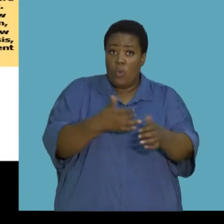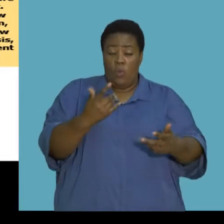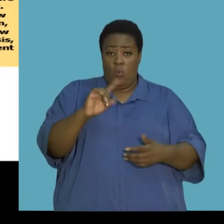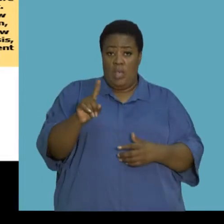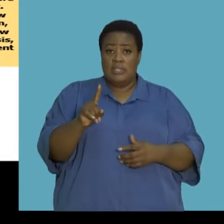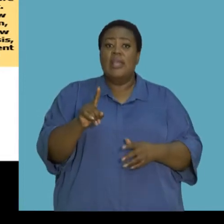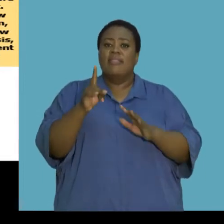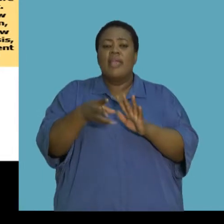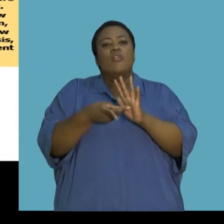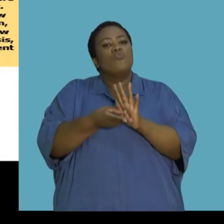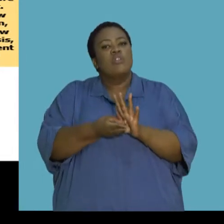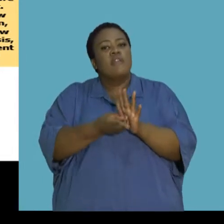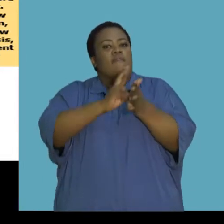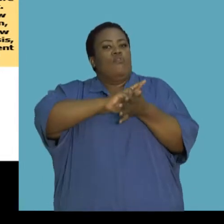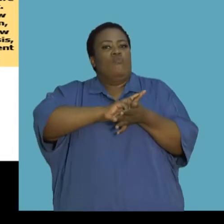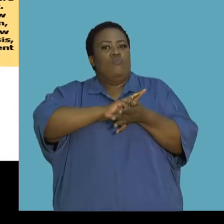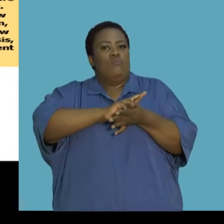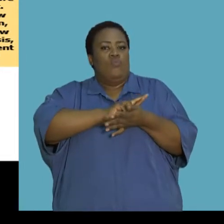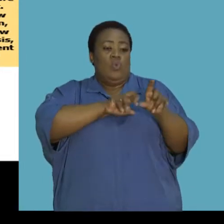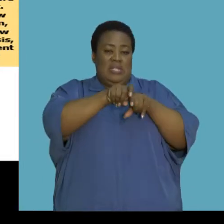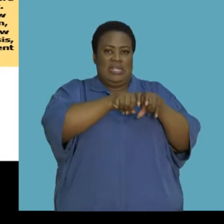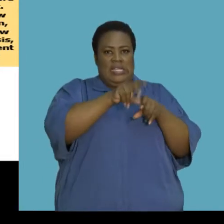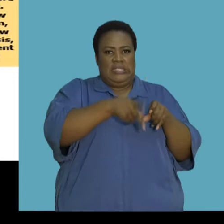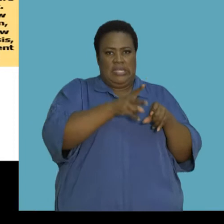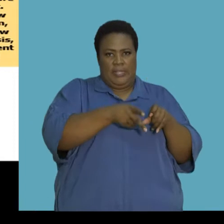And then we go back to reviewing the test.